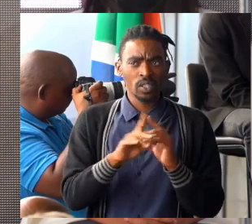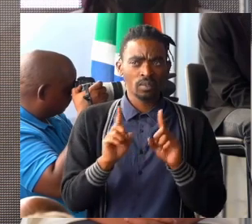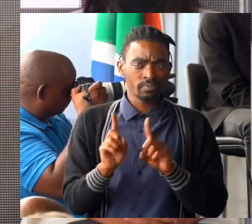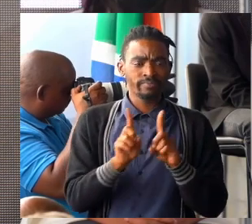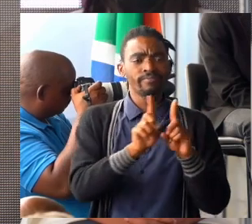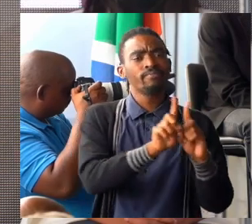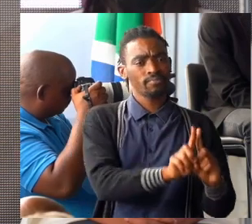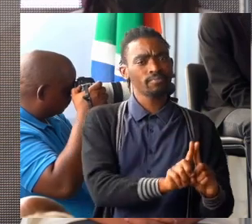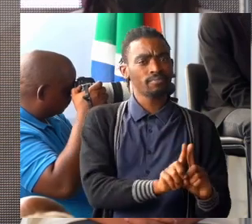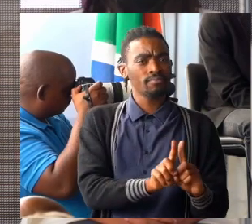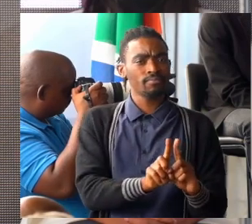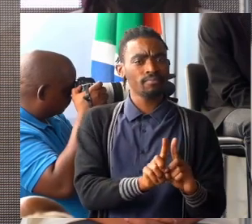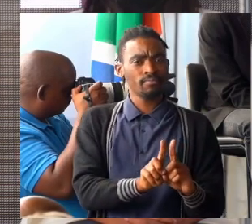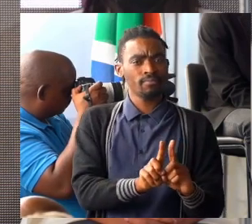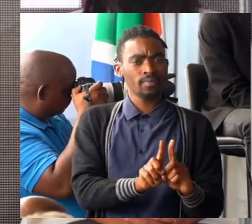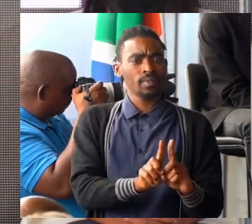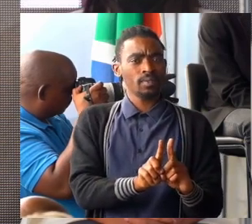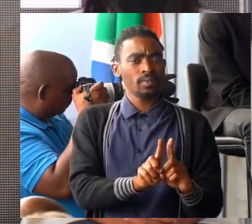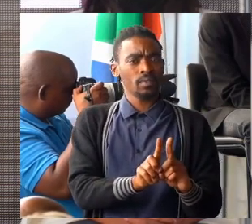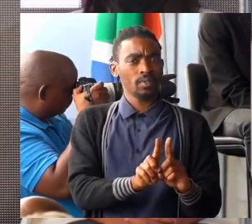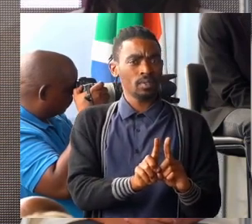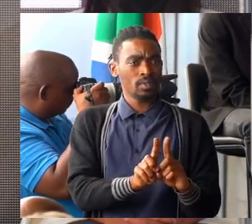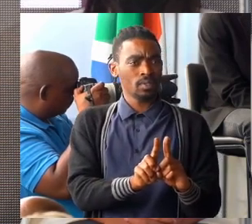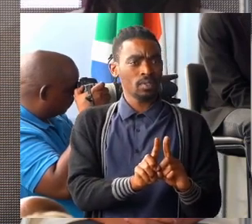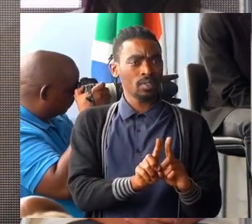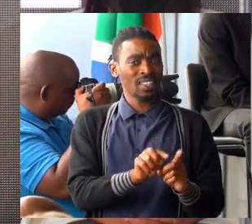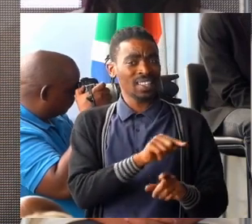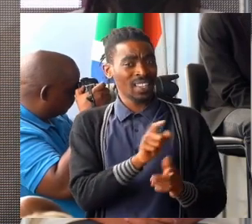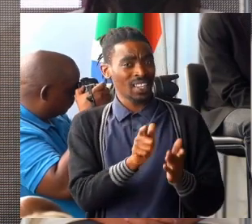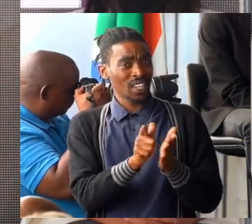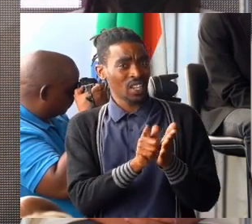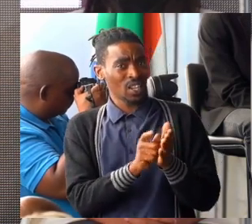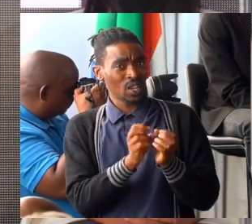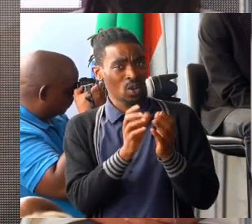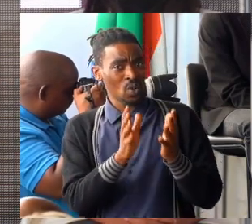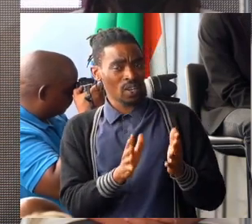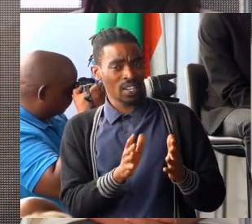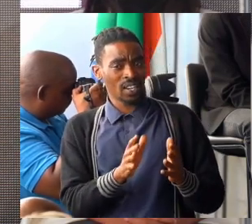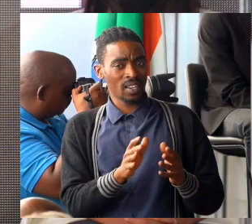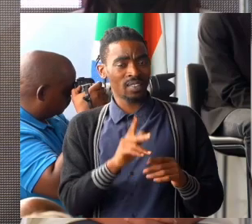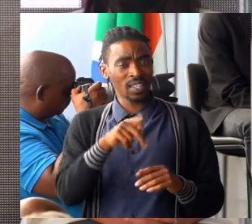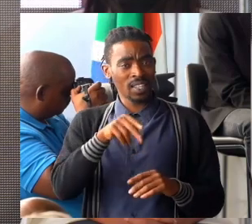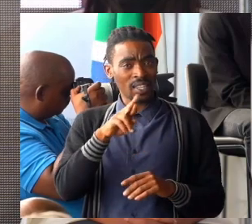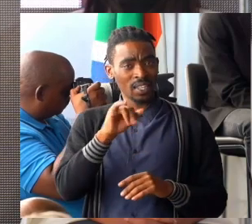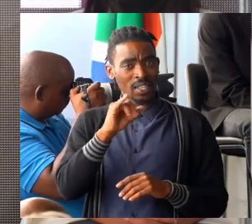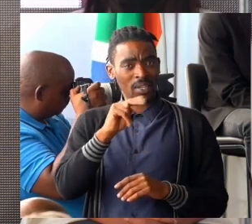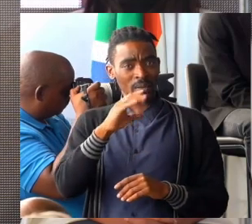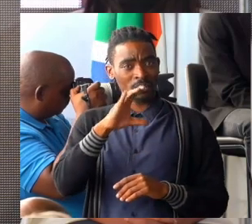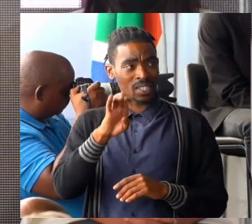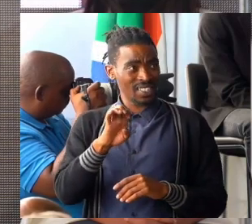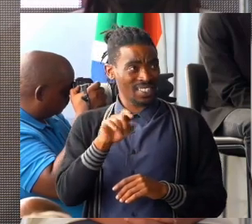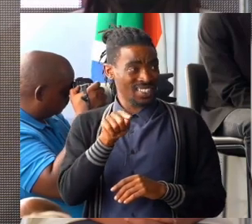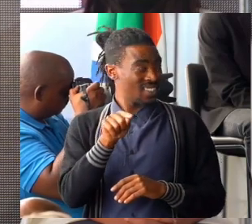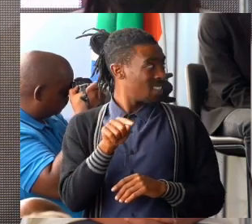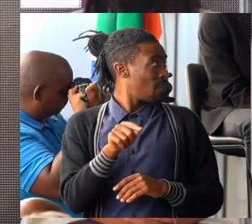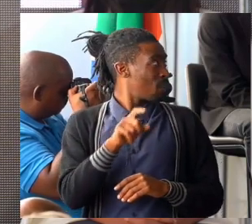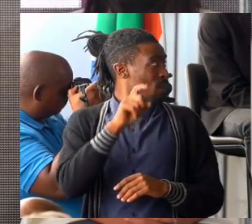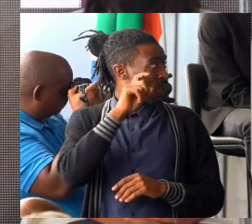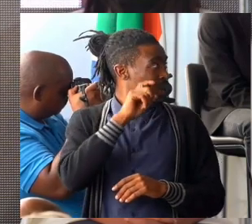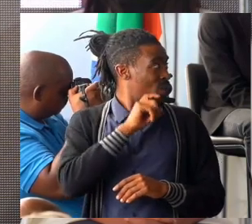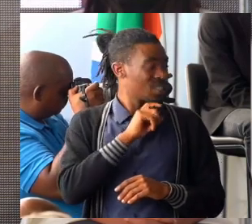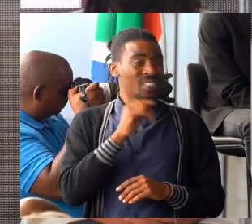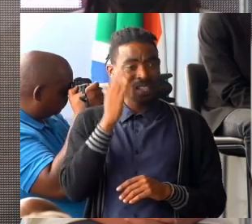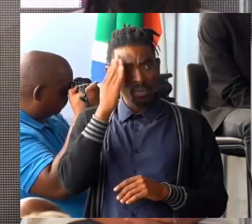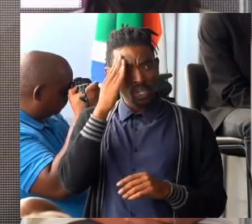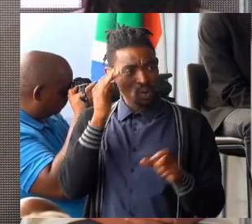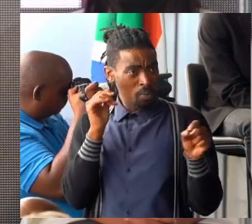him. And that actually was a lawyer called Prince Madikizela. The older in this audience or listening might